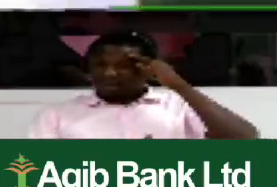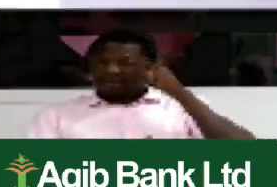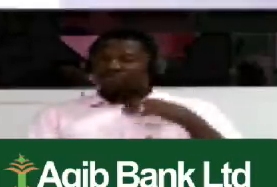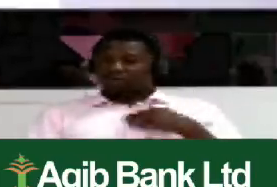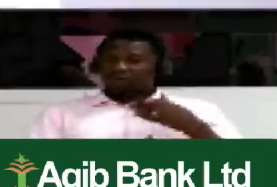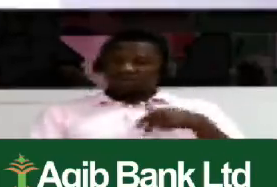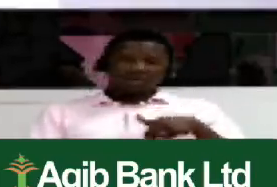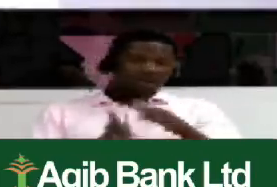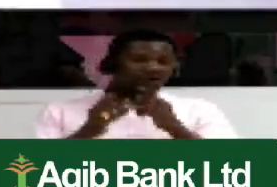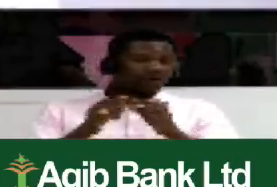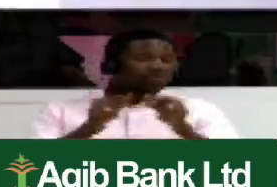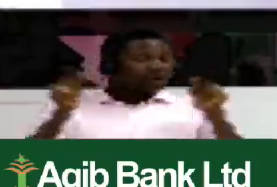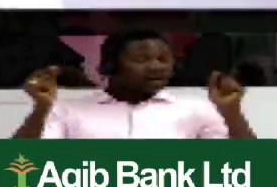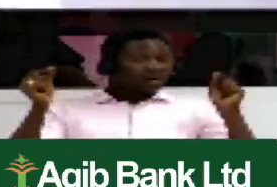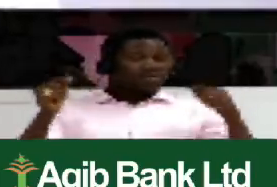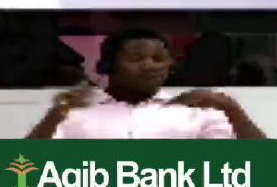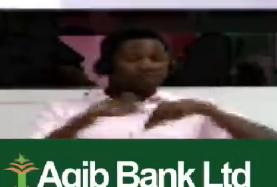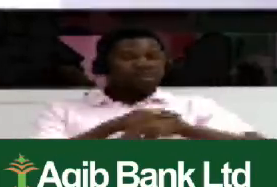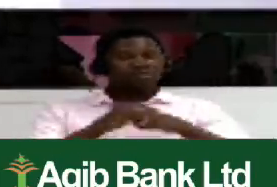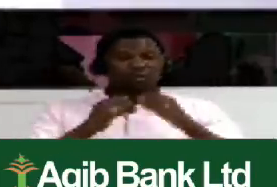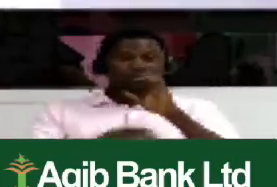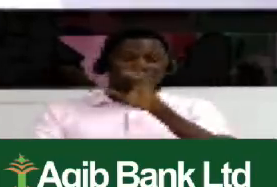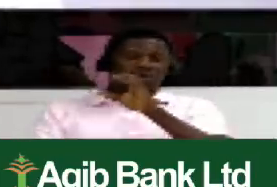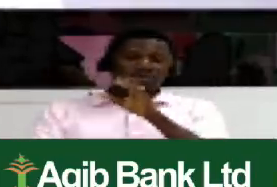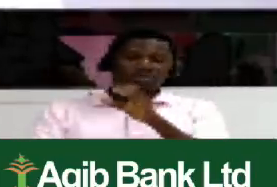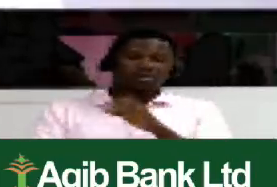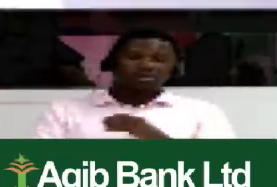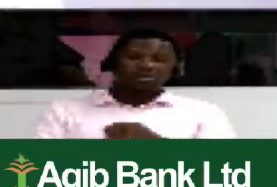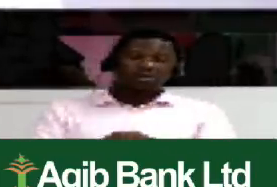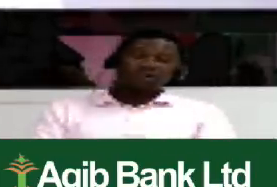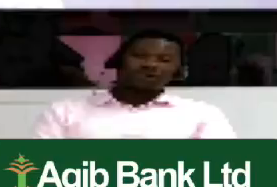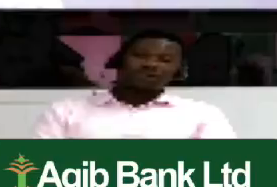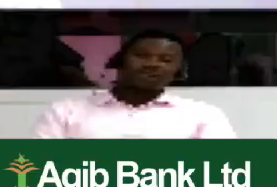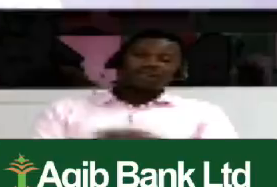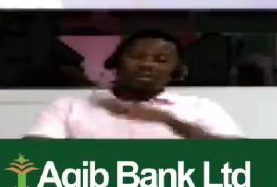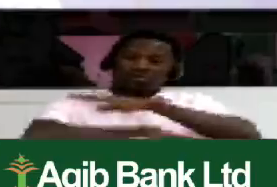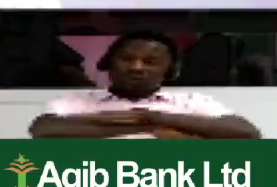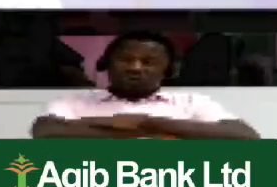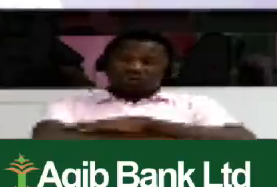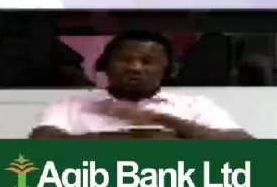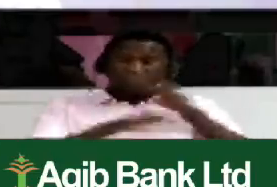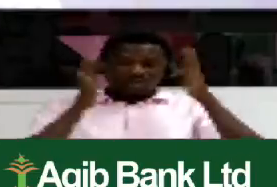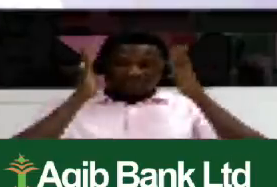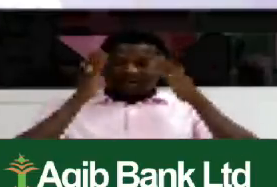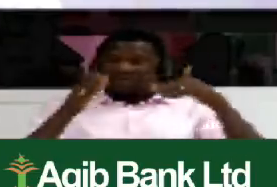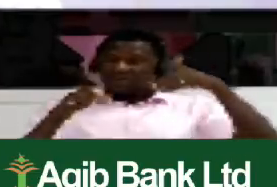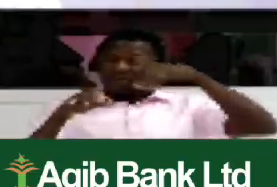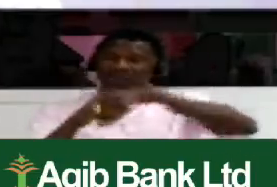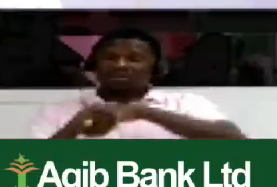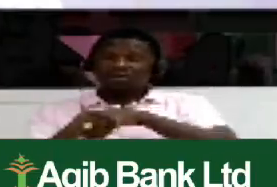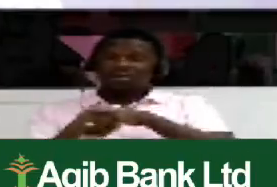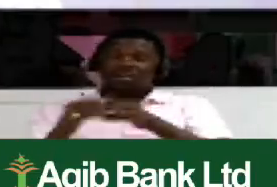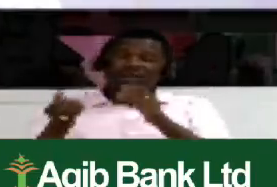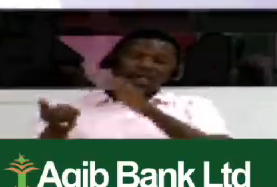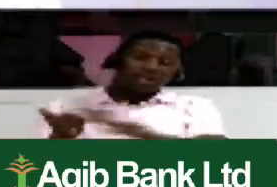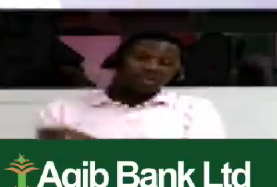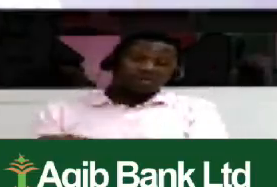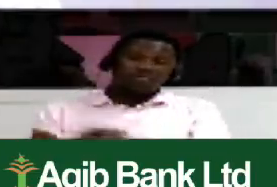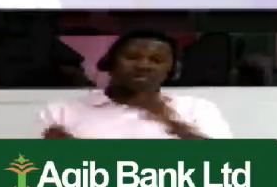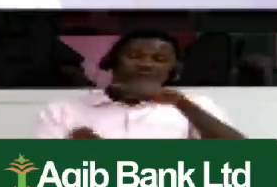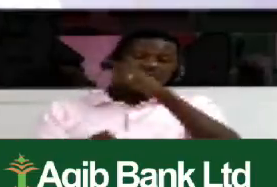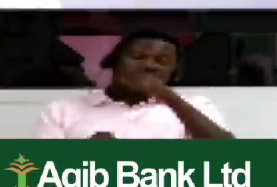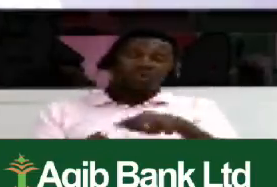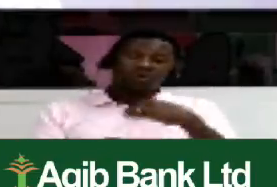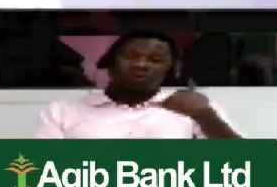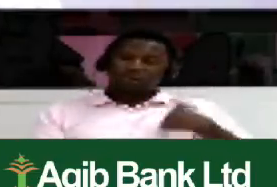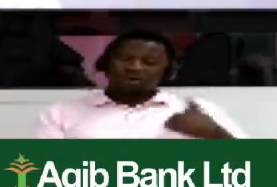that far in this country, school matters getting into the hands of wrong people,